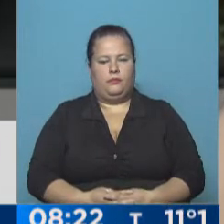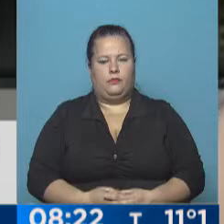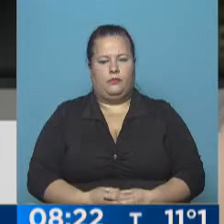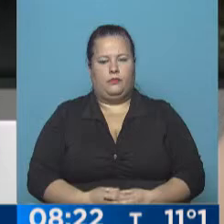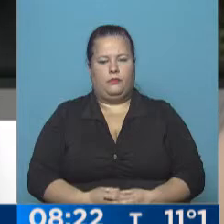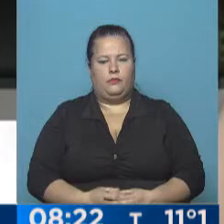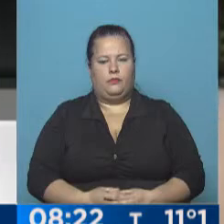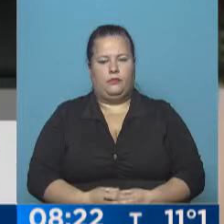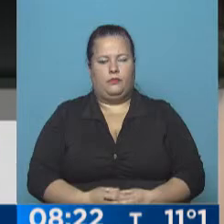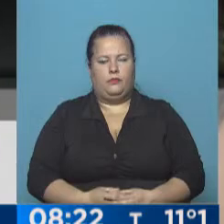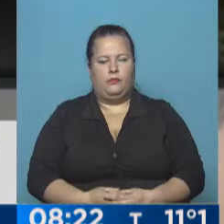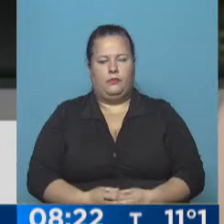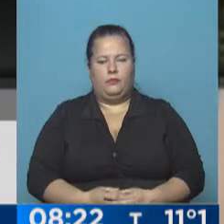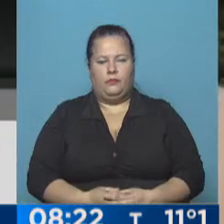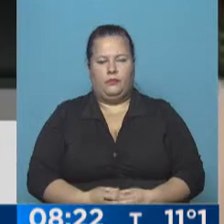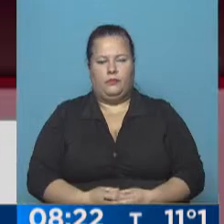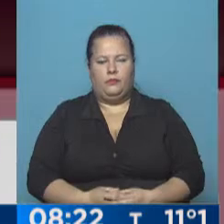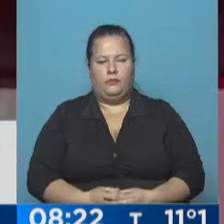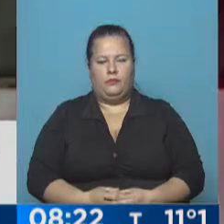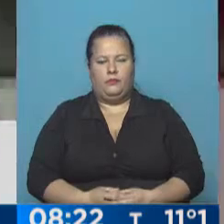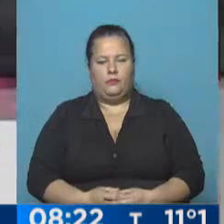like catch, like kill, like push.